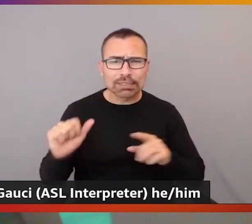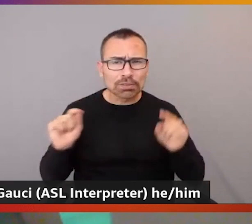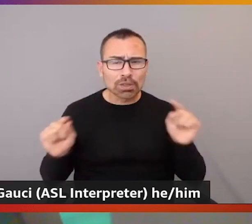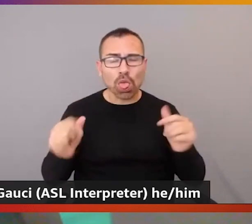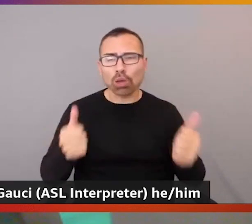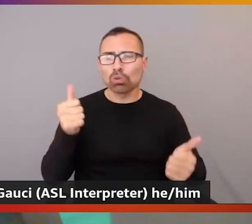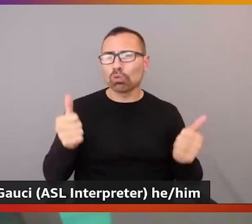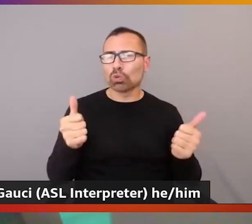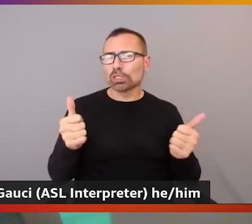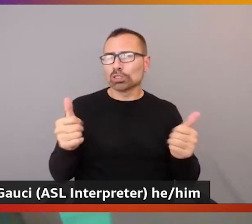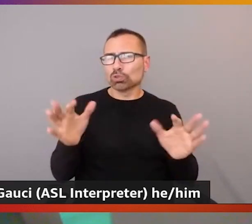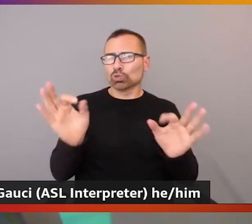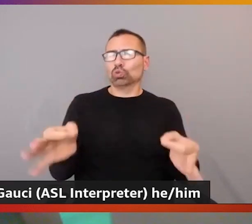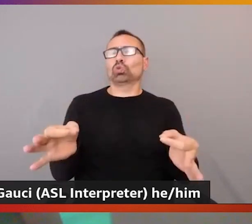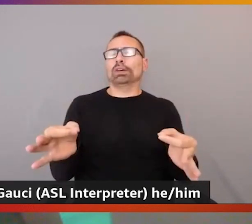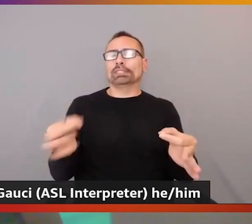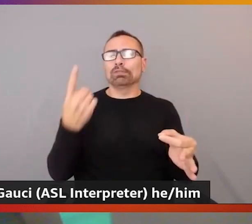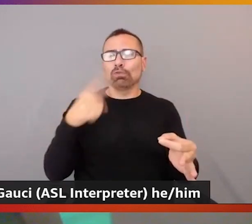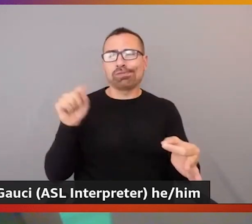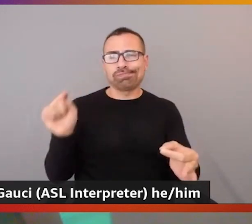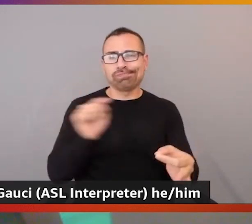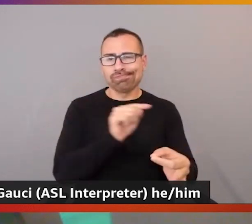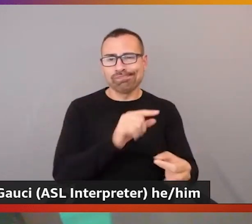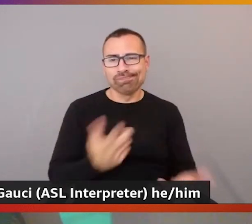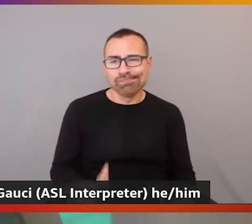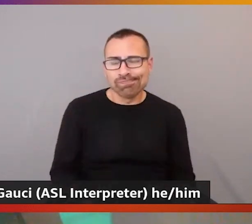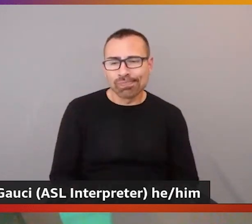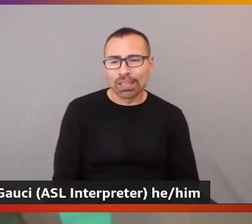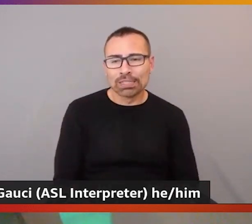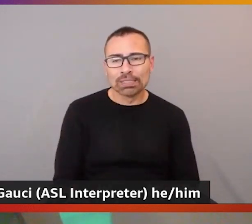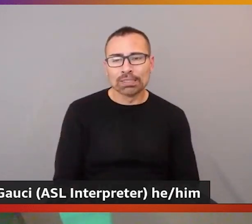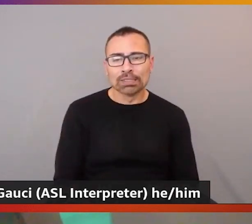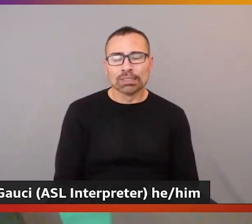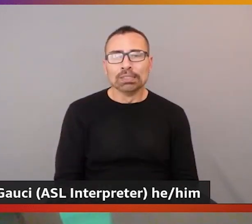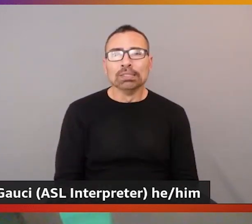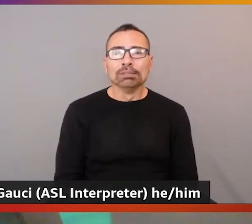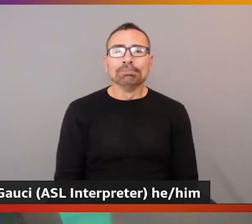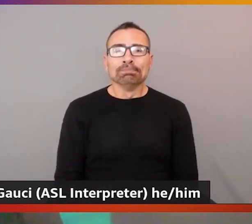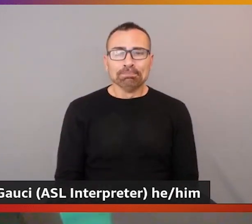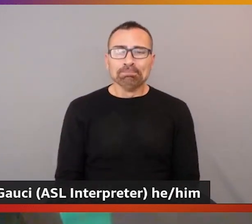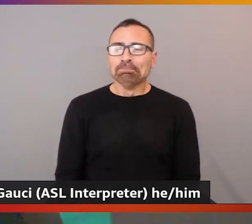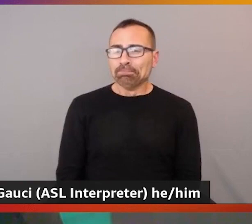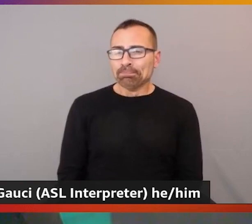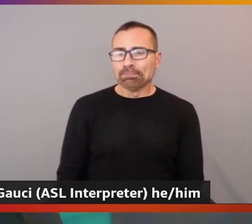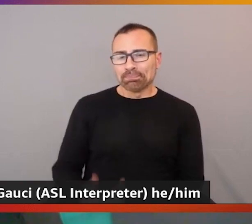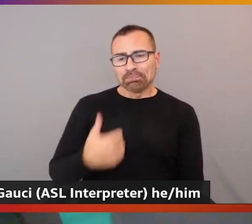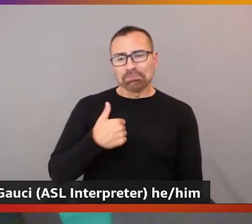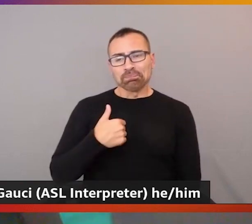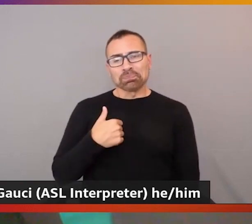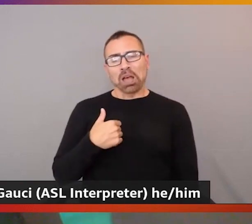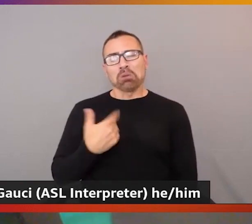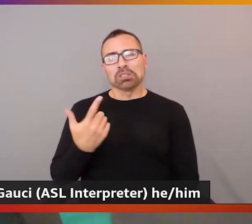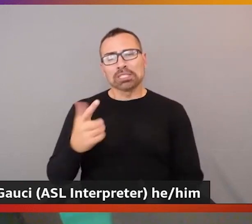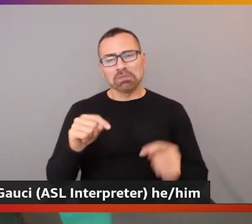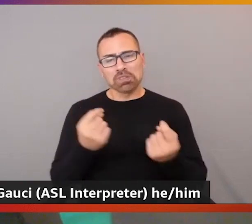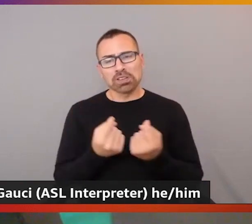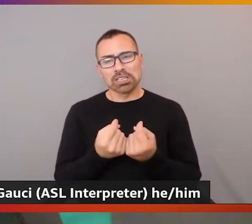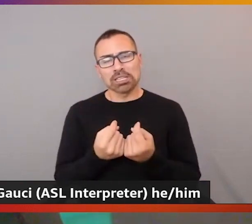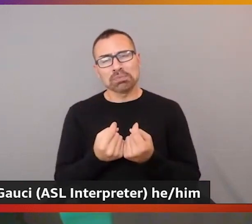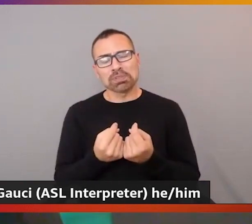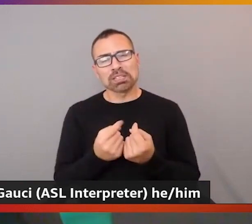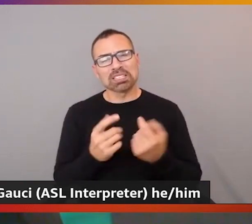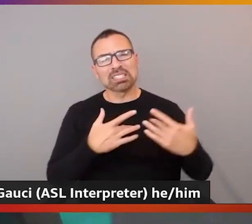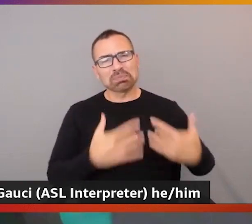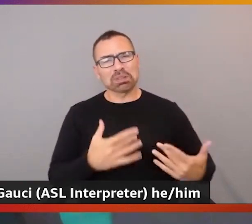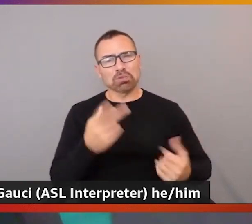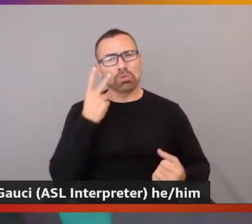they should be able to pick? I would say for things like typically what we see customers doing is,